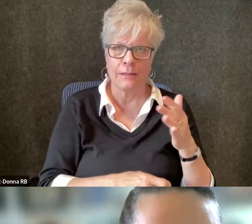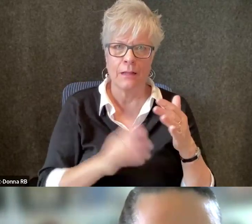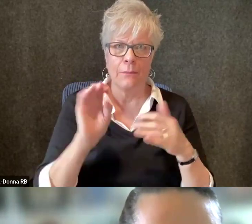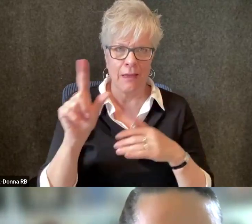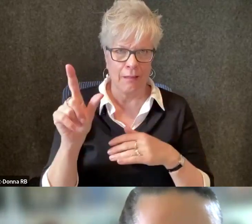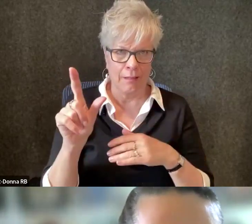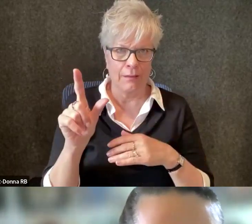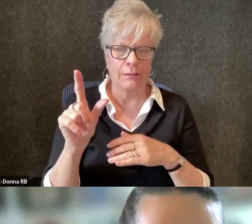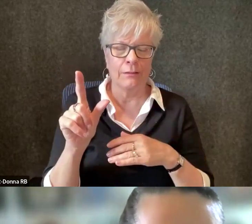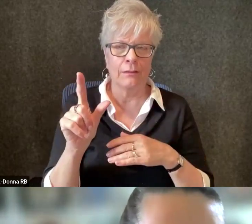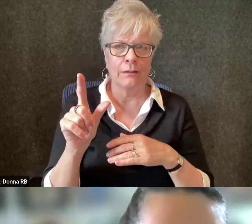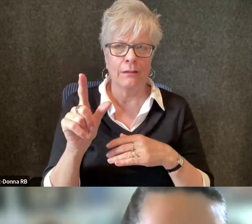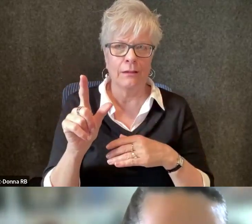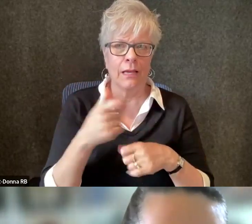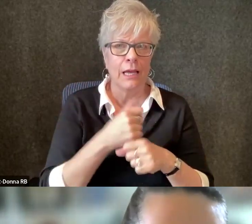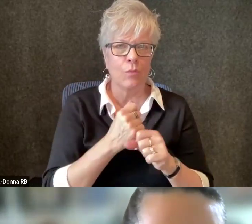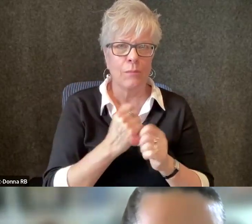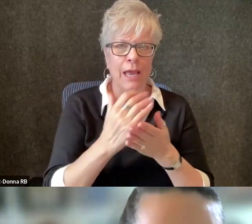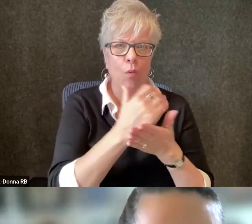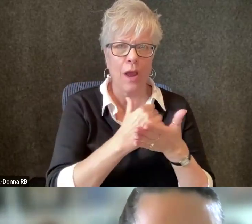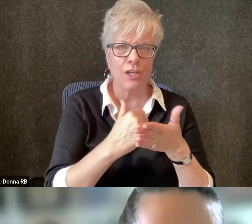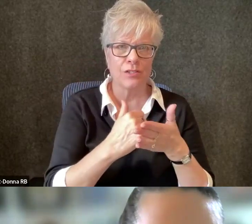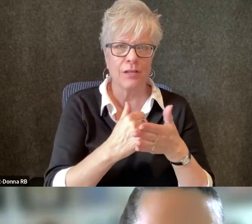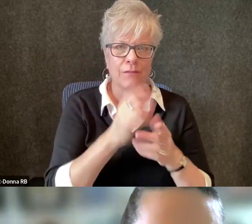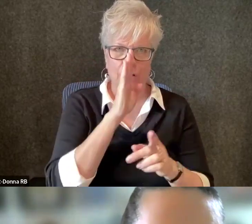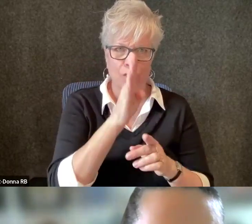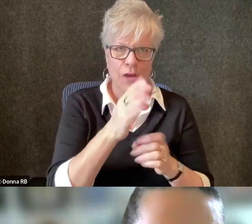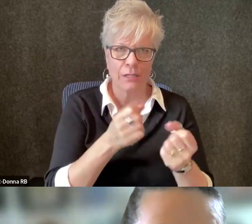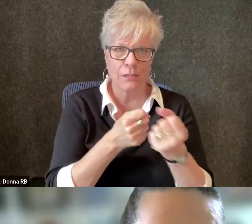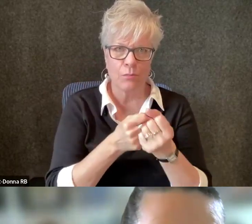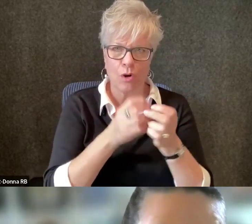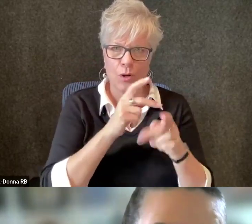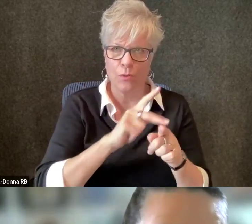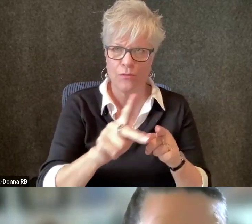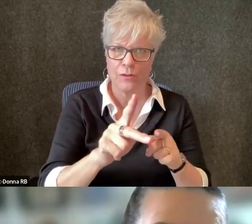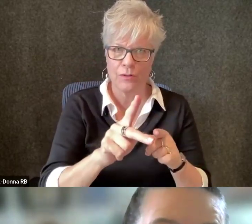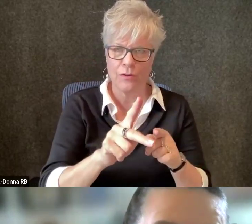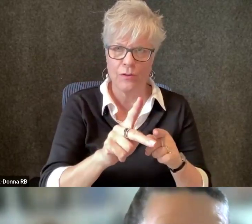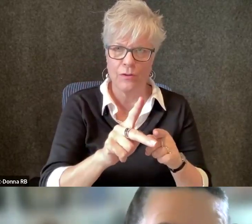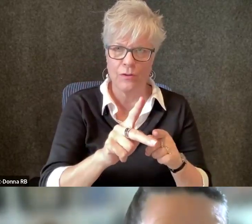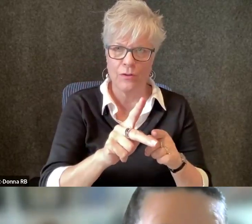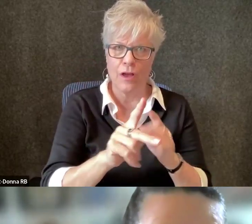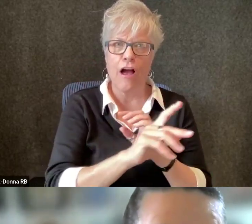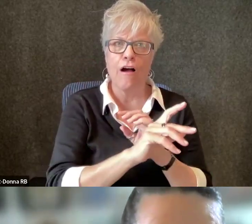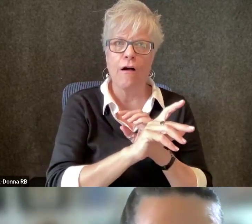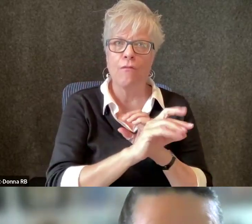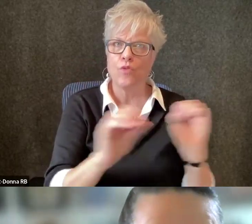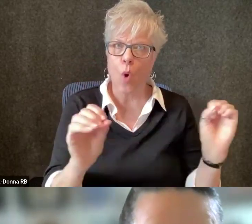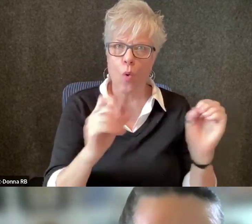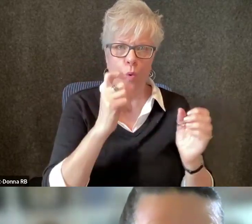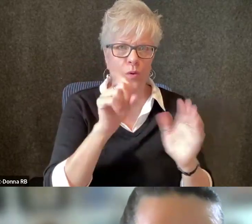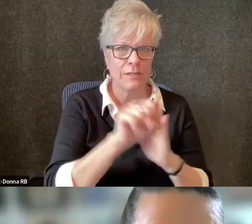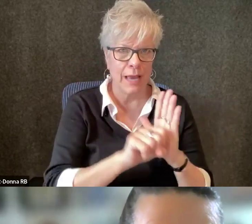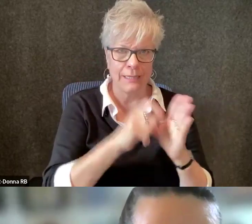bill. It would basically make wages of a direct support professional state tax free of state taxes. So you would not